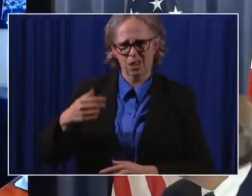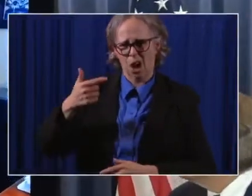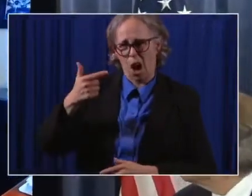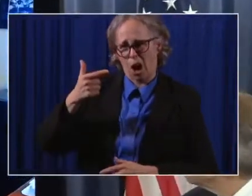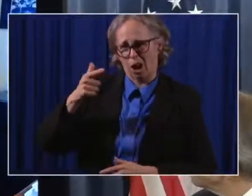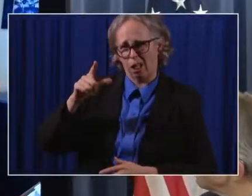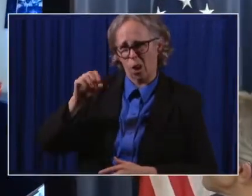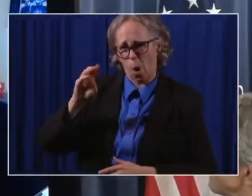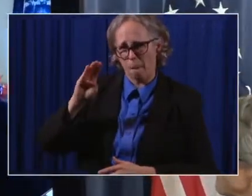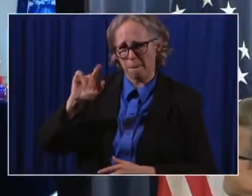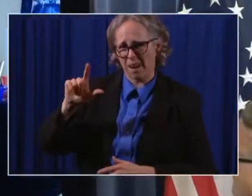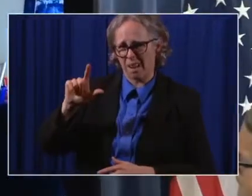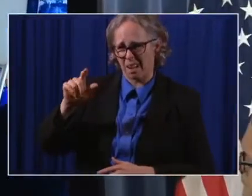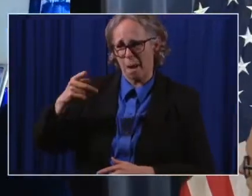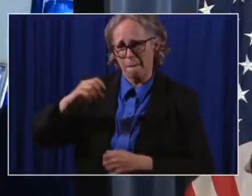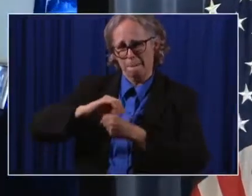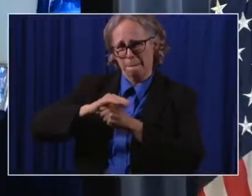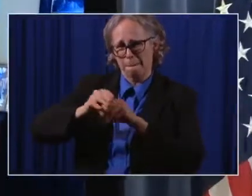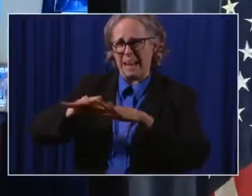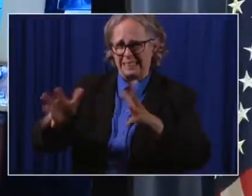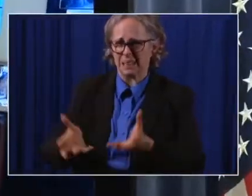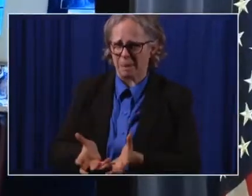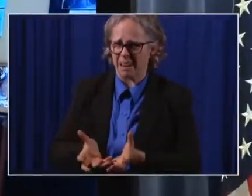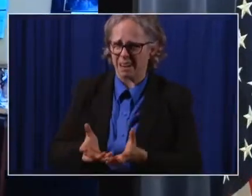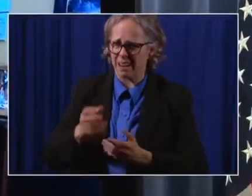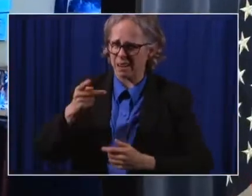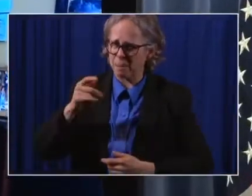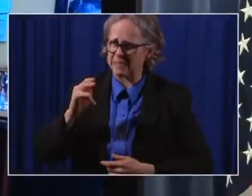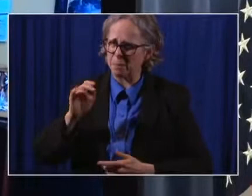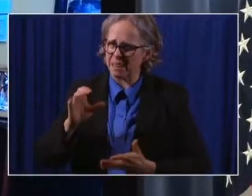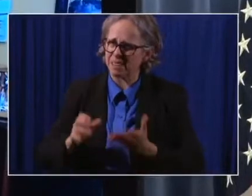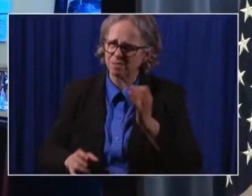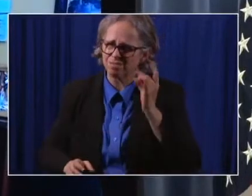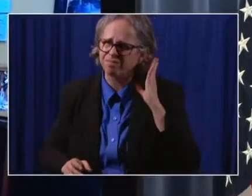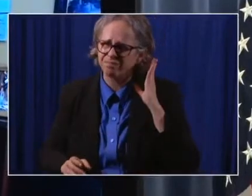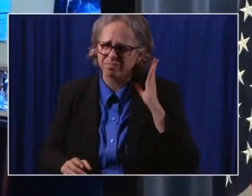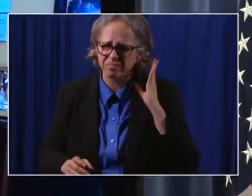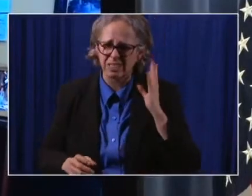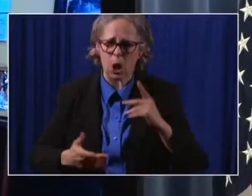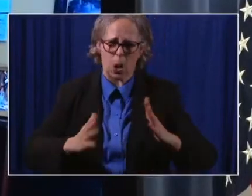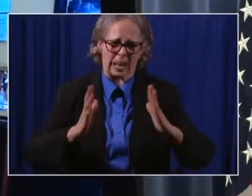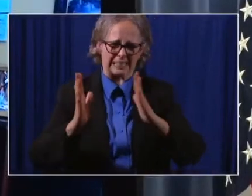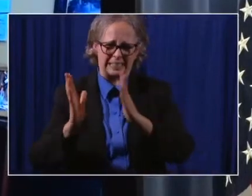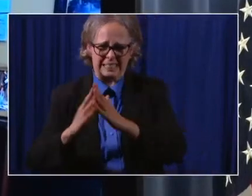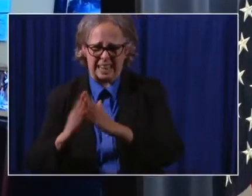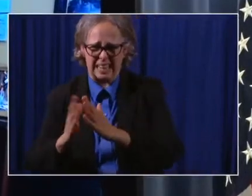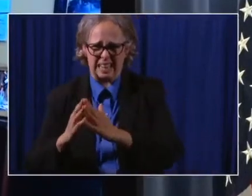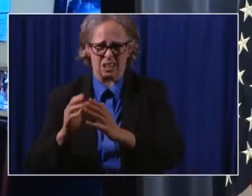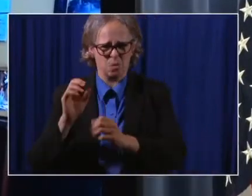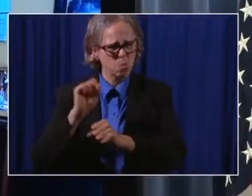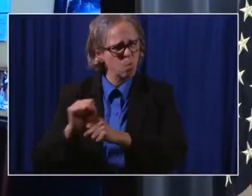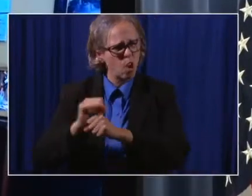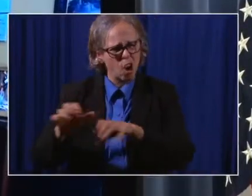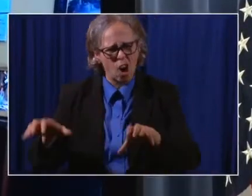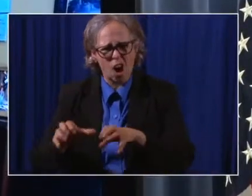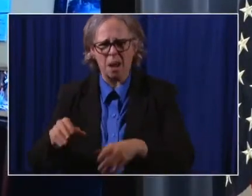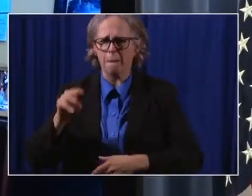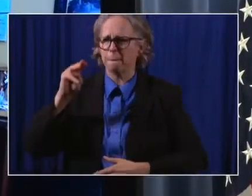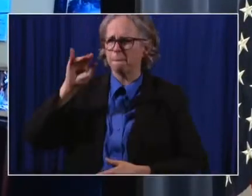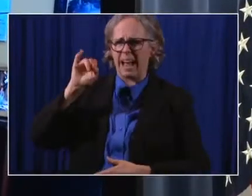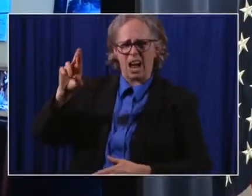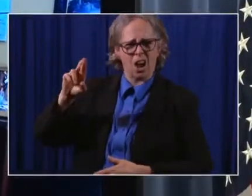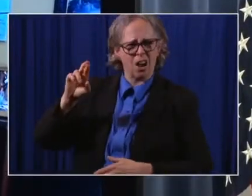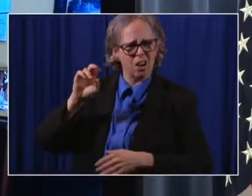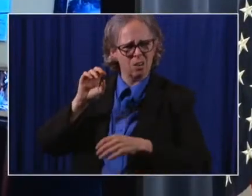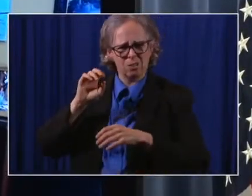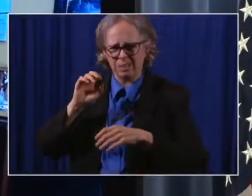pandemic that we're dealing with. Not only with the city, we've worked extremely hard from the top, from the mayor, city council, city manager, all